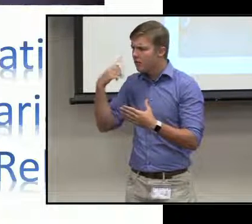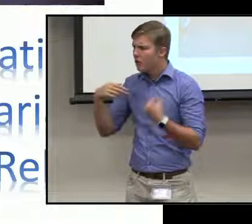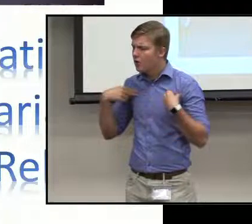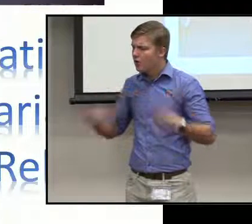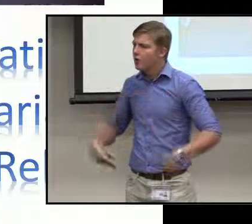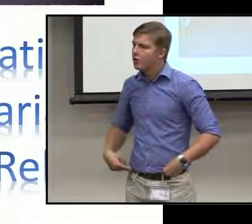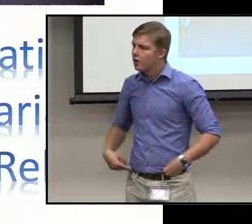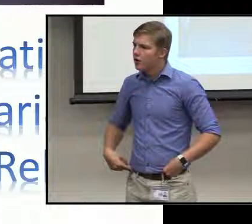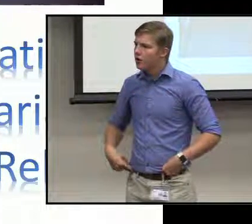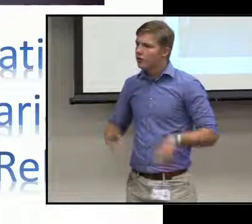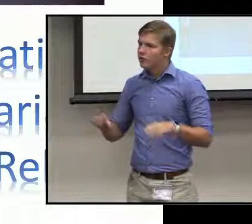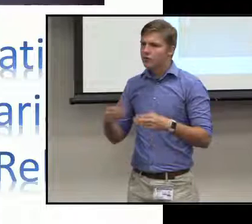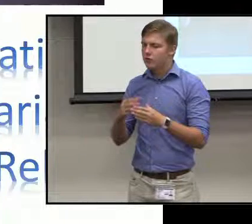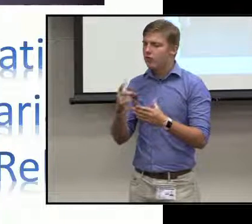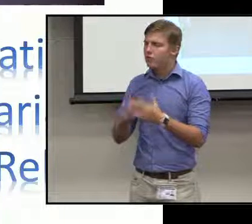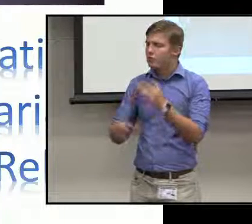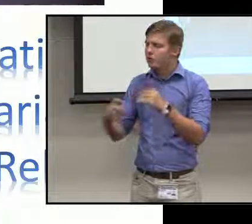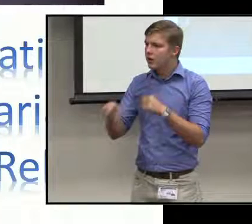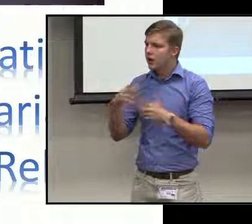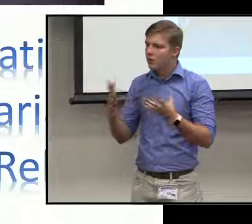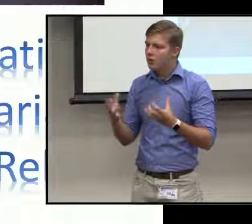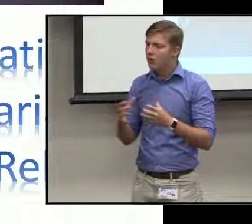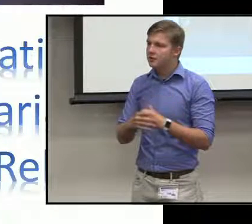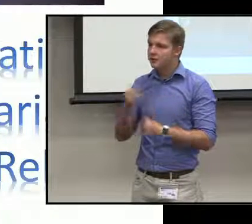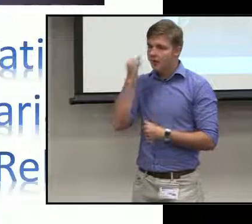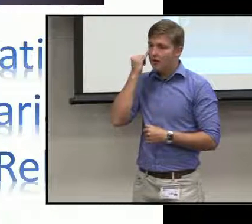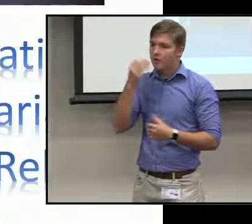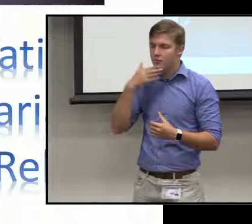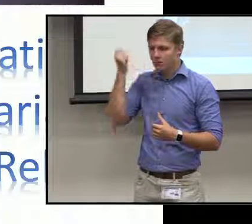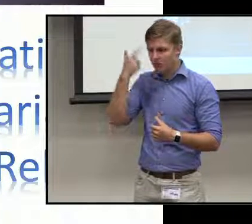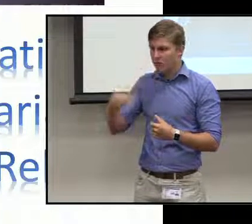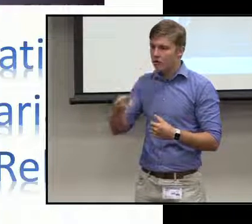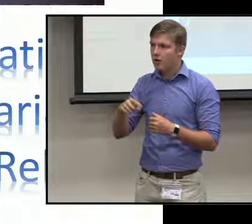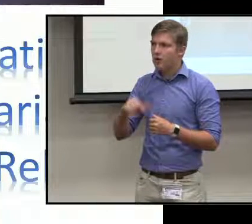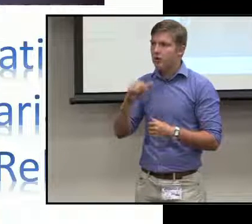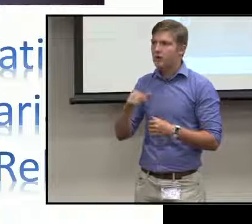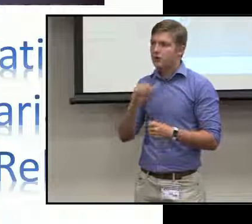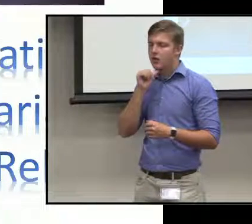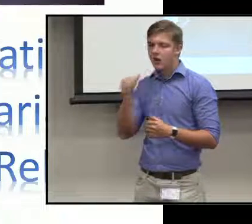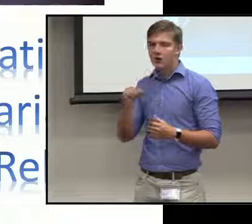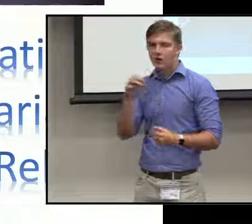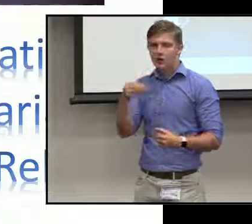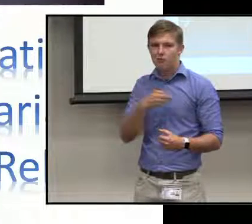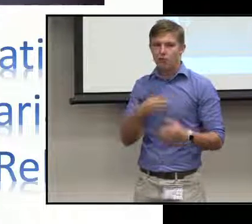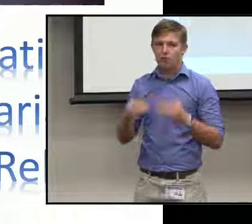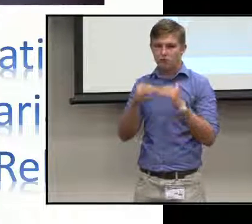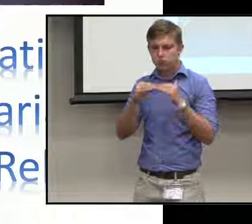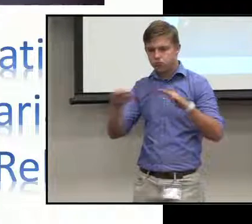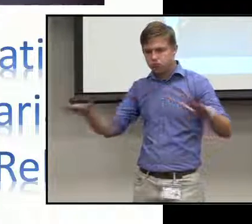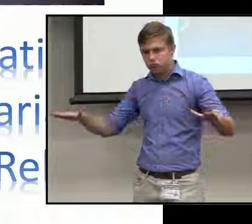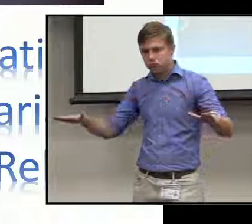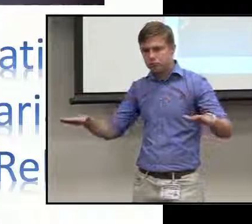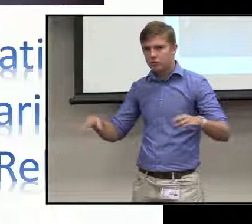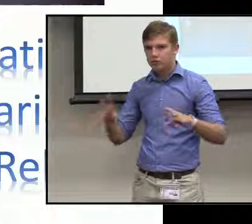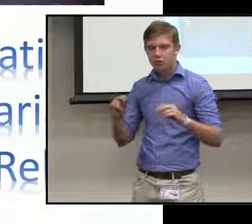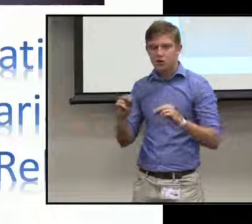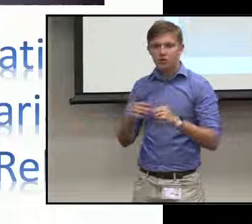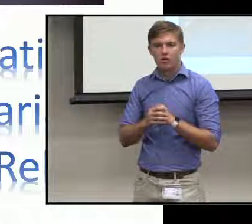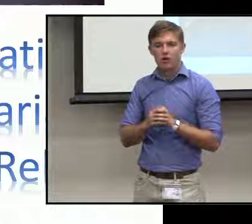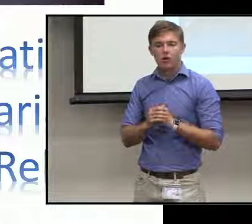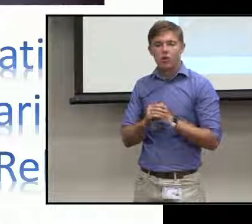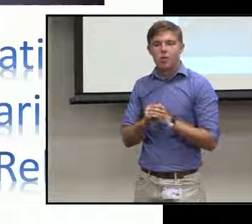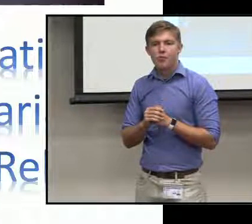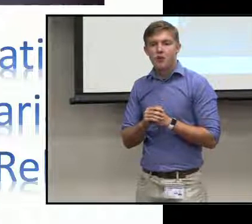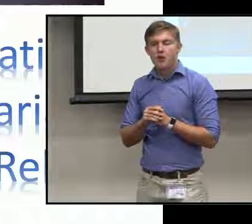to do what they want to do if it's best for them. There's no moral base for that being stopped.